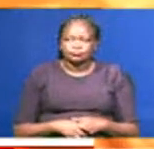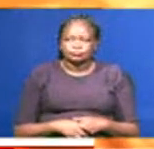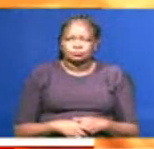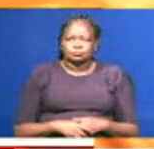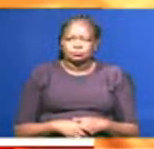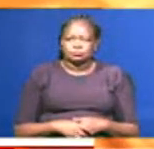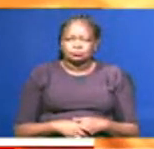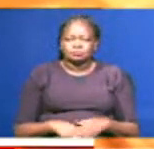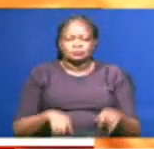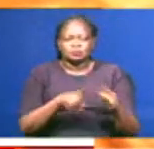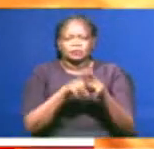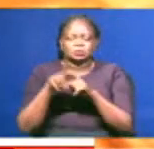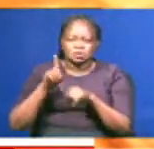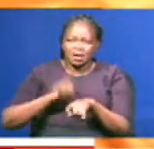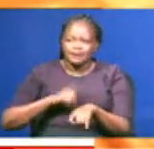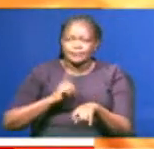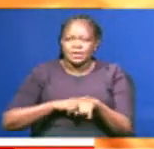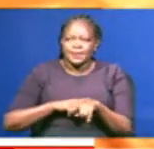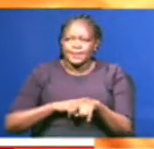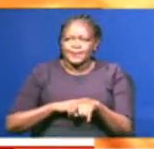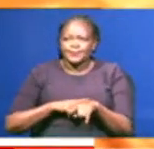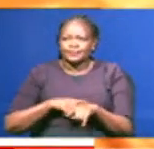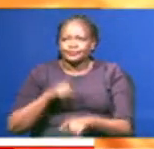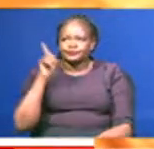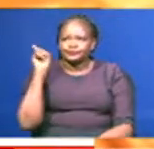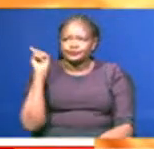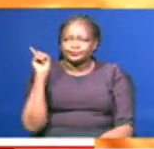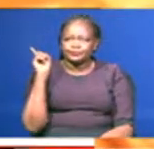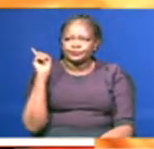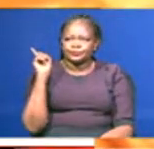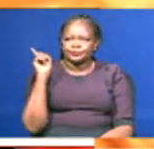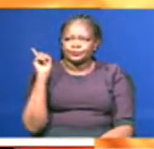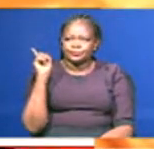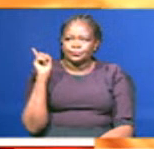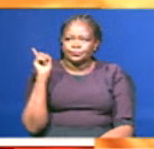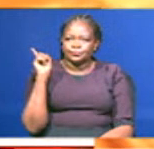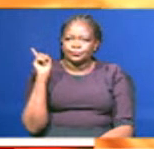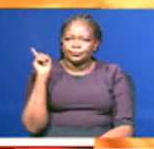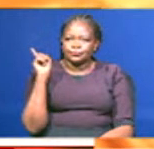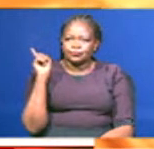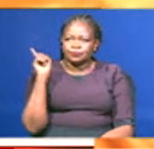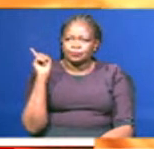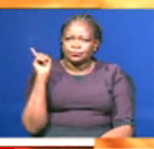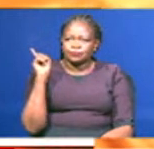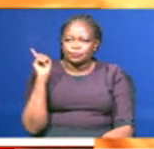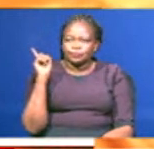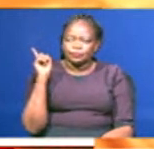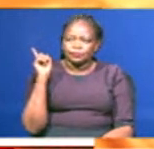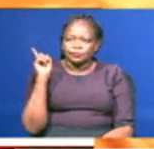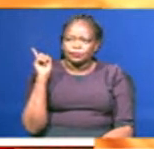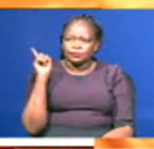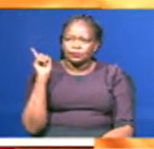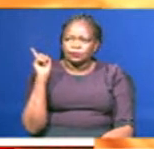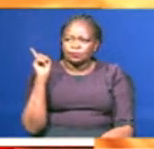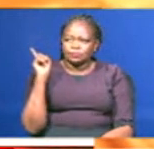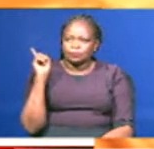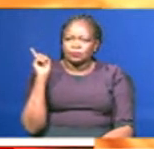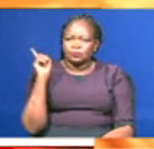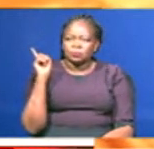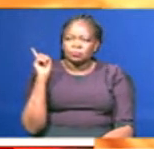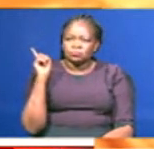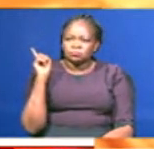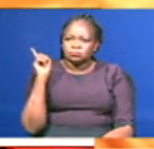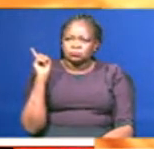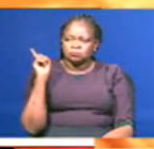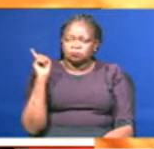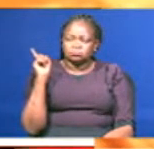the same time, Kamunono, Lobokat, Kenya Wildlife Service, Amolem, Lotongot and Mugus Caves, as well as the entire Turkana